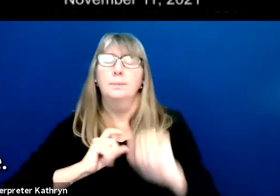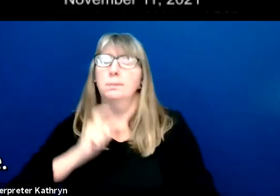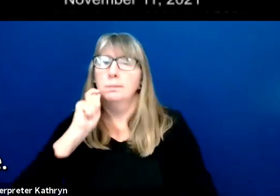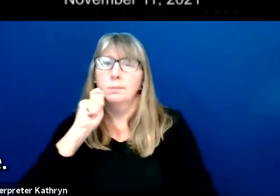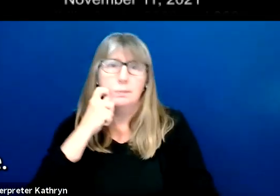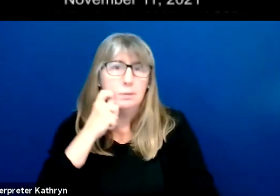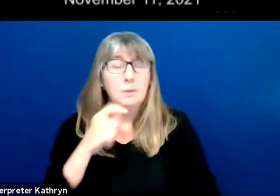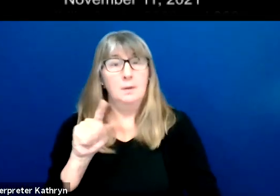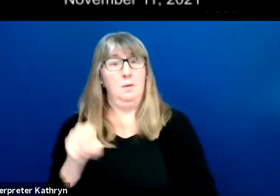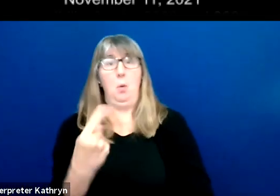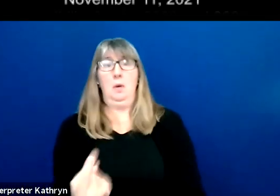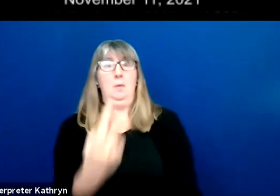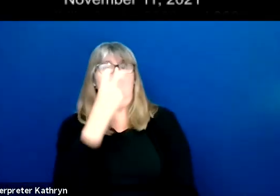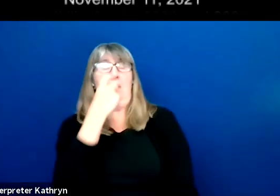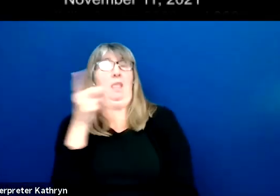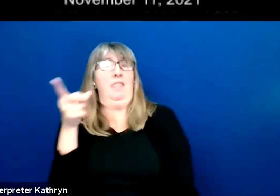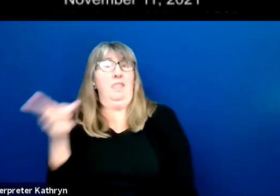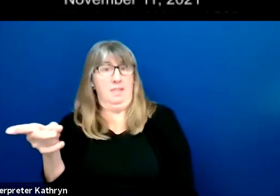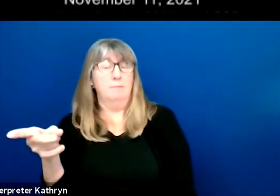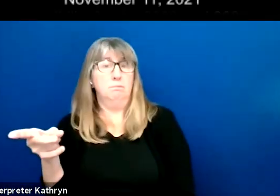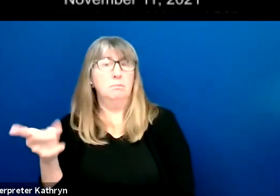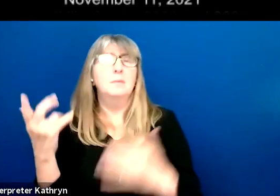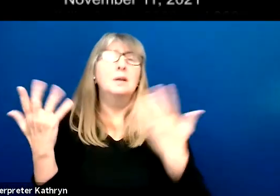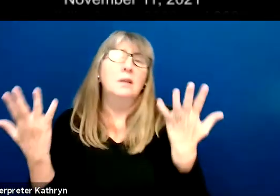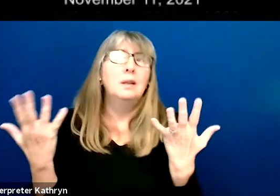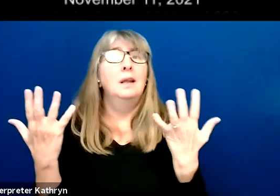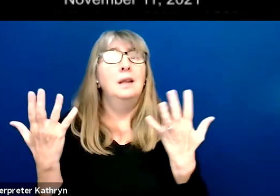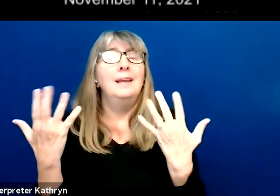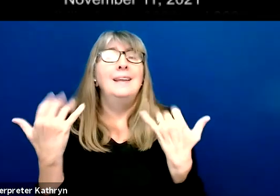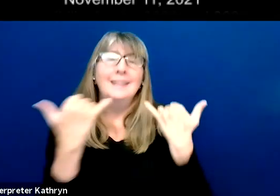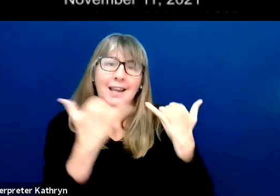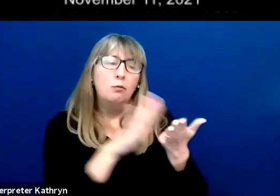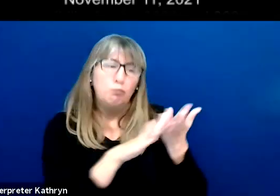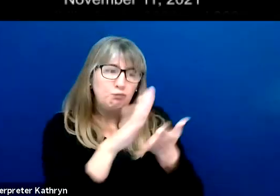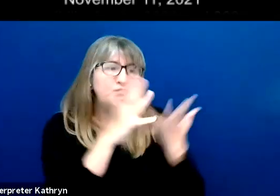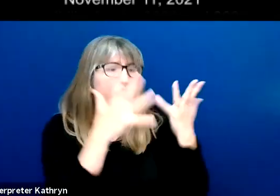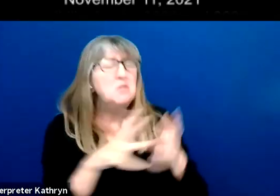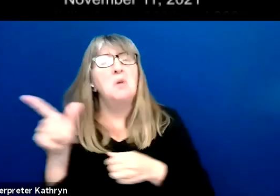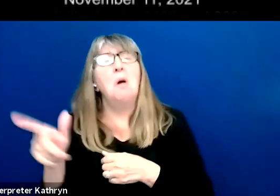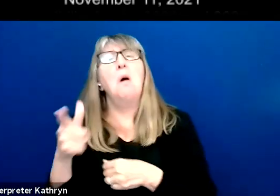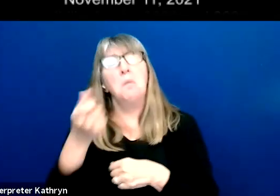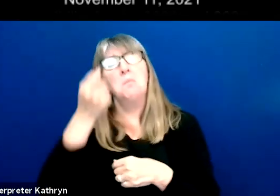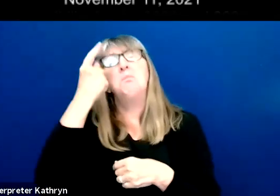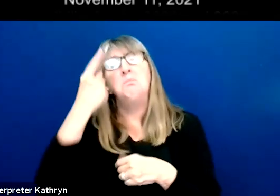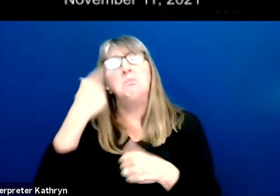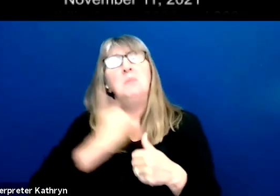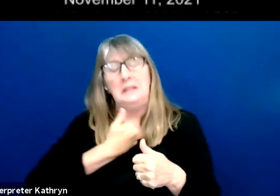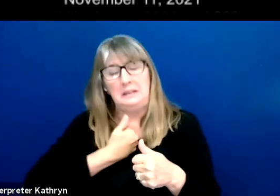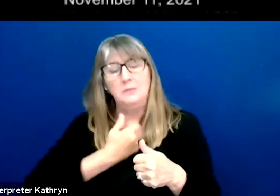the only blind person there, but by this time I had, sort of understood more about who I was as a blind person. Was